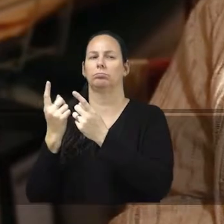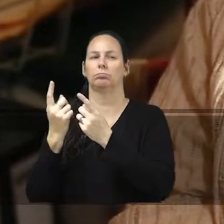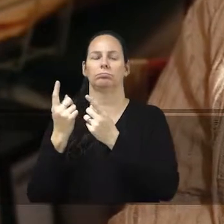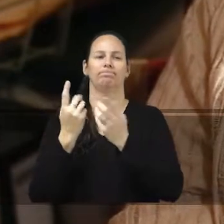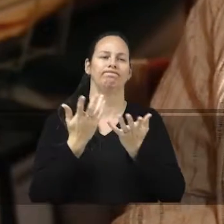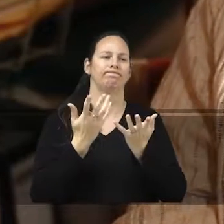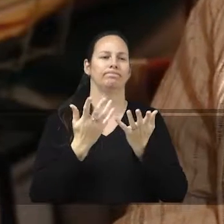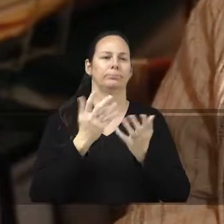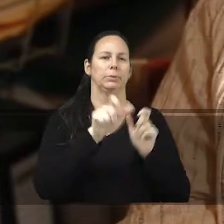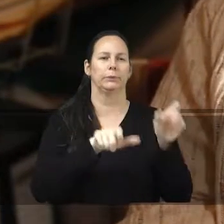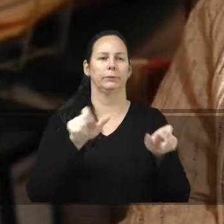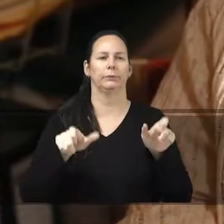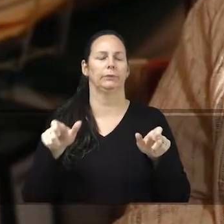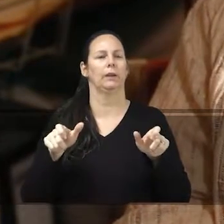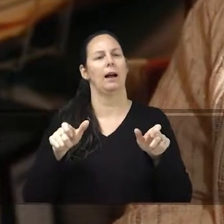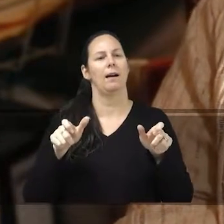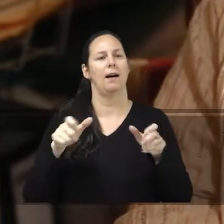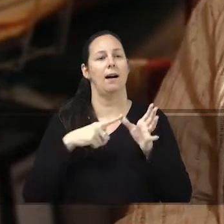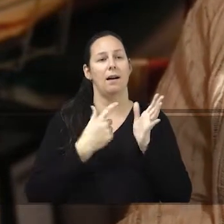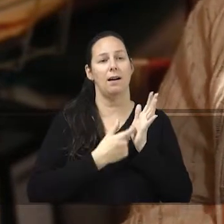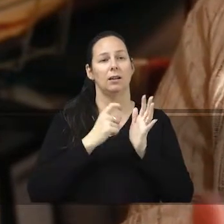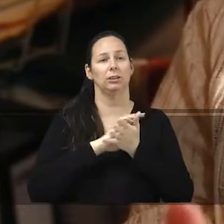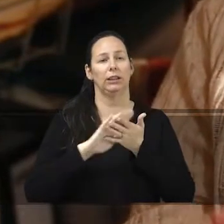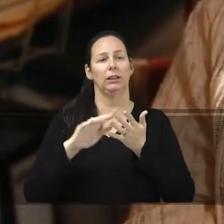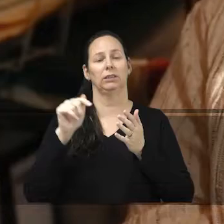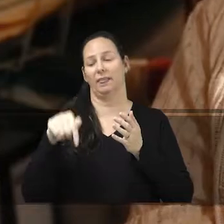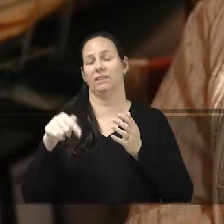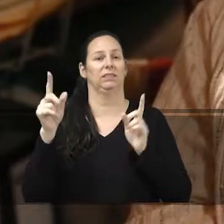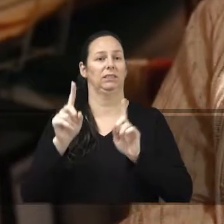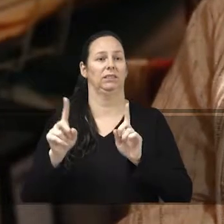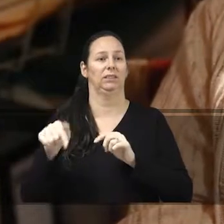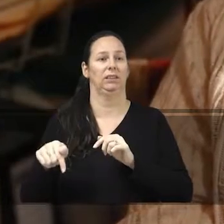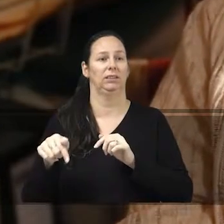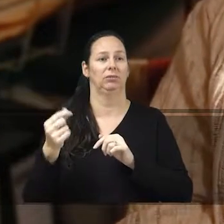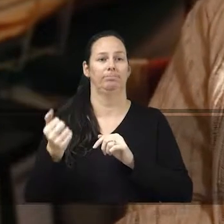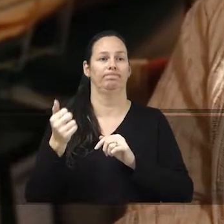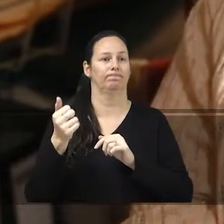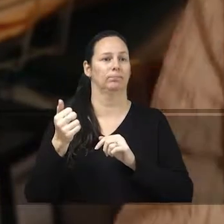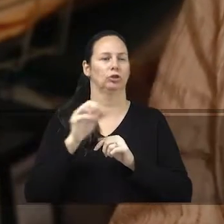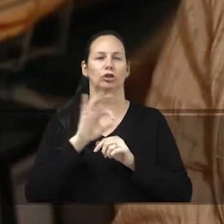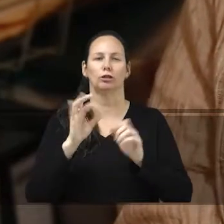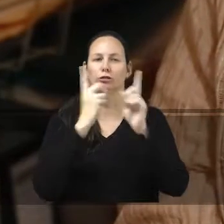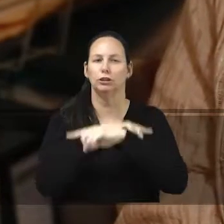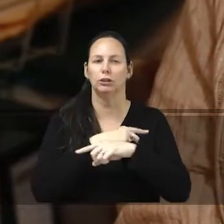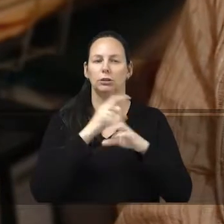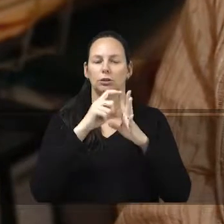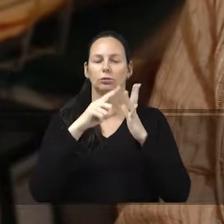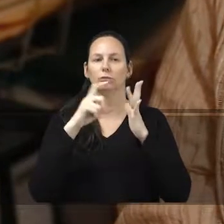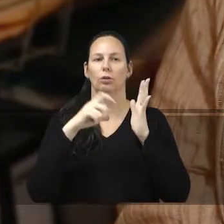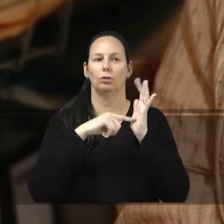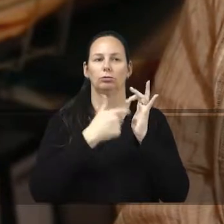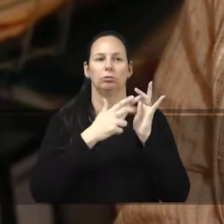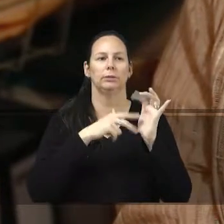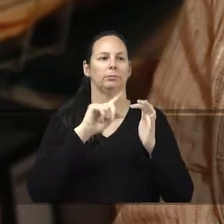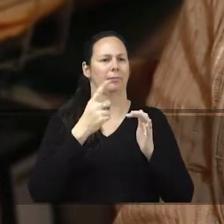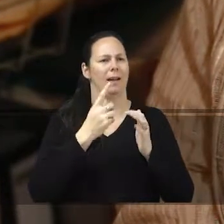instance, to discern around doctrine, not changing doctrine? And how much does the Vatican hold